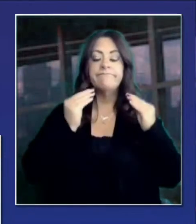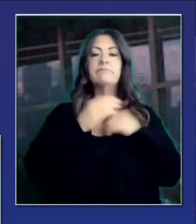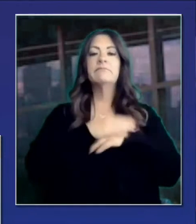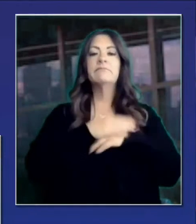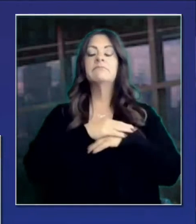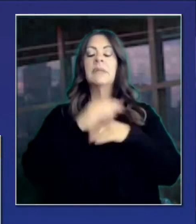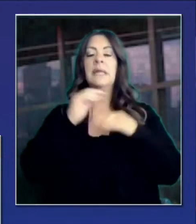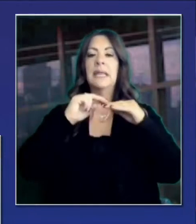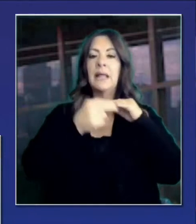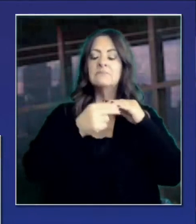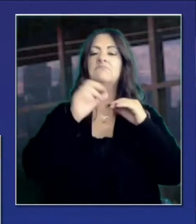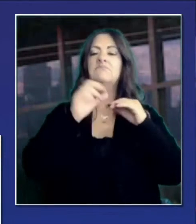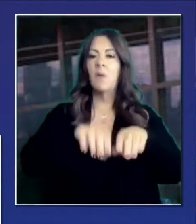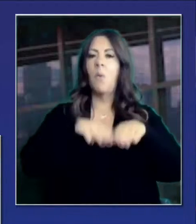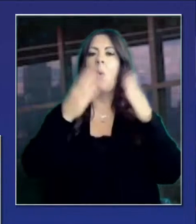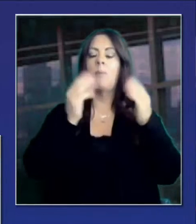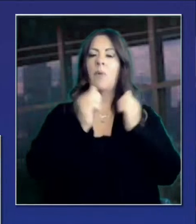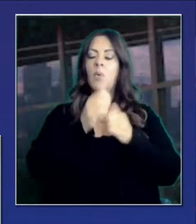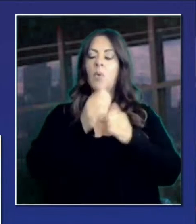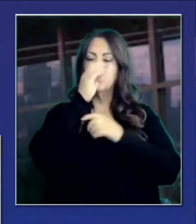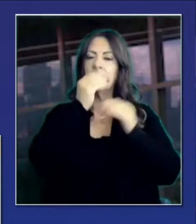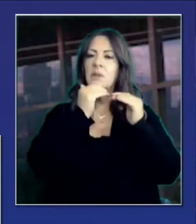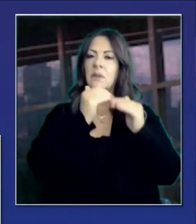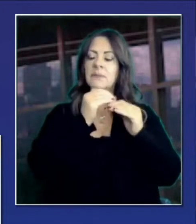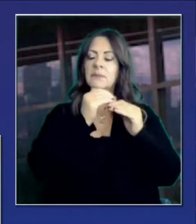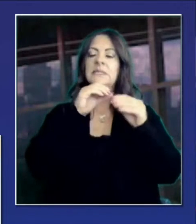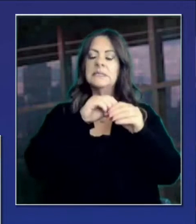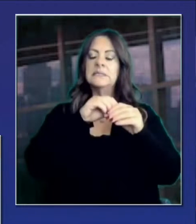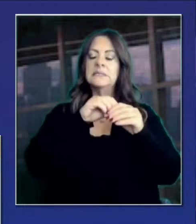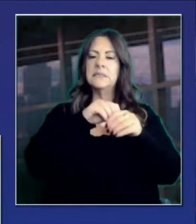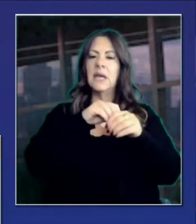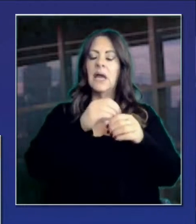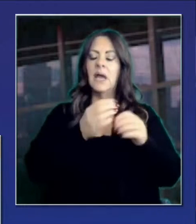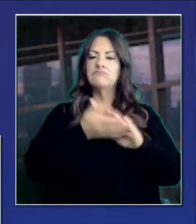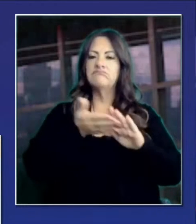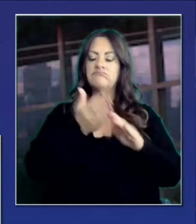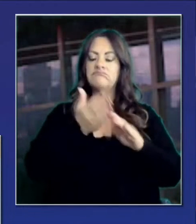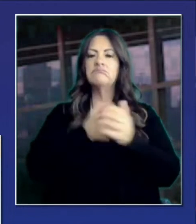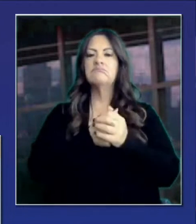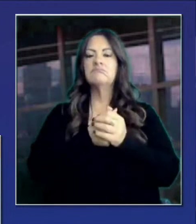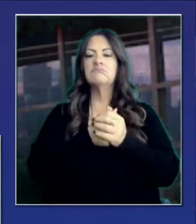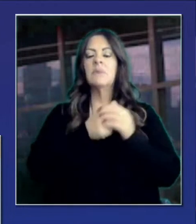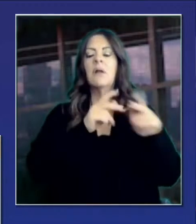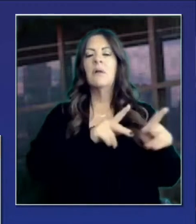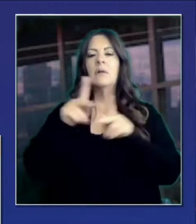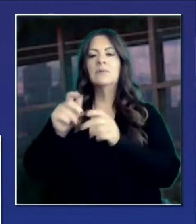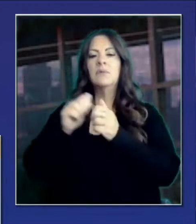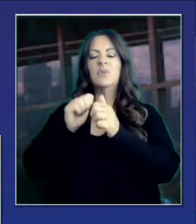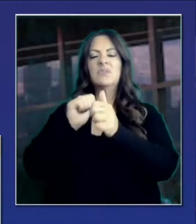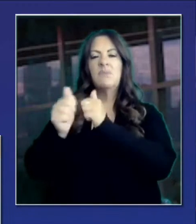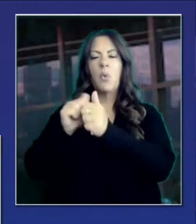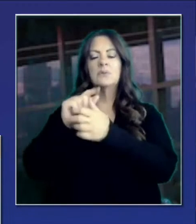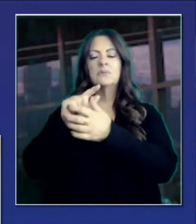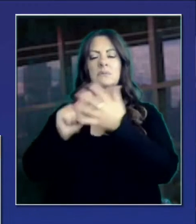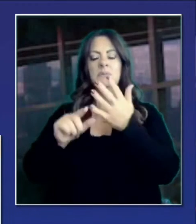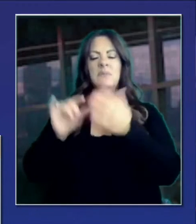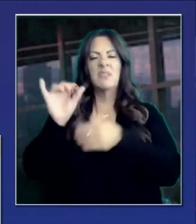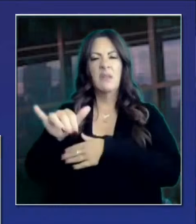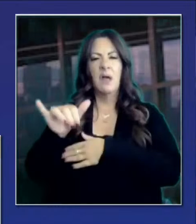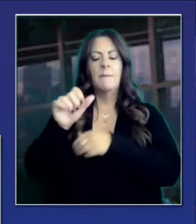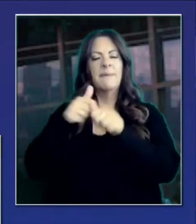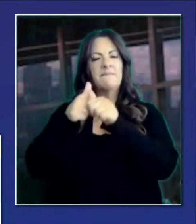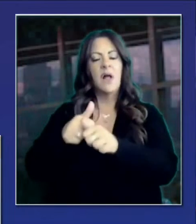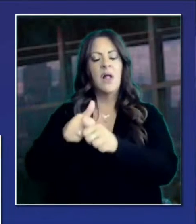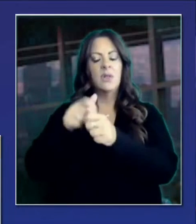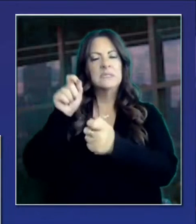can resume for competition in particular, with, again, modifications and considerations. I noted that